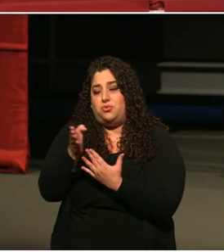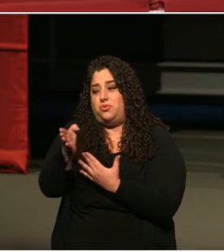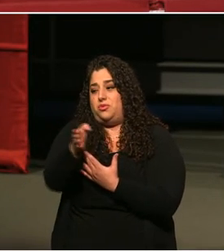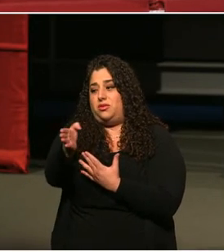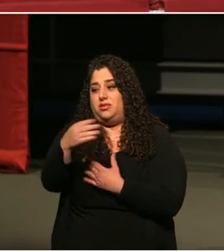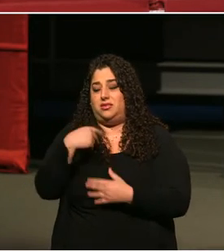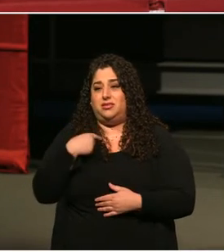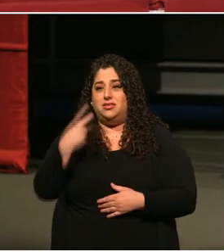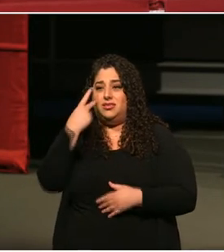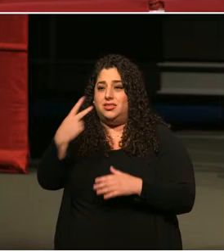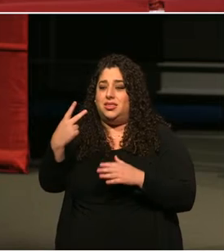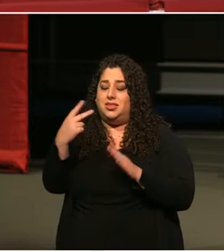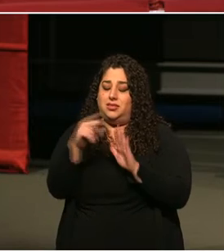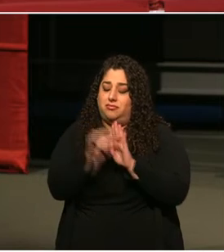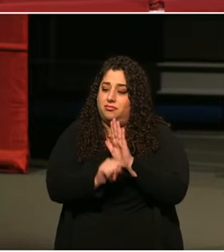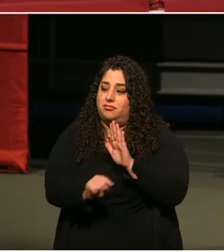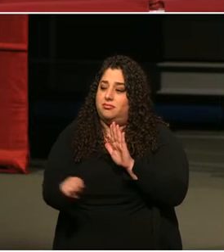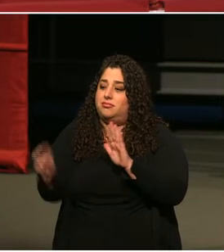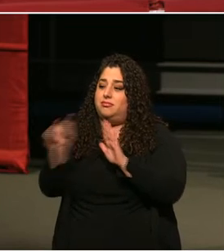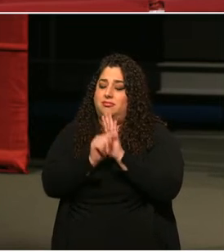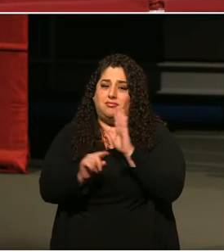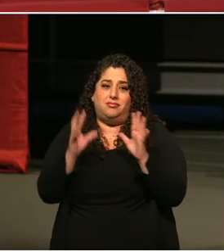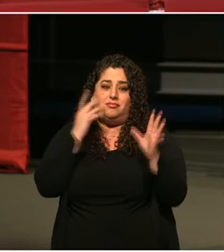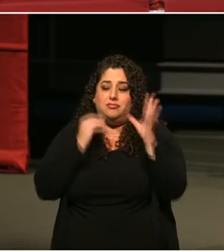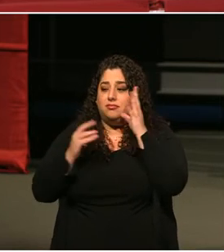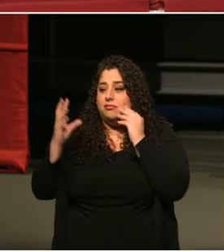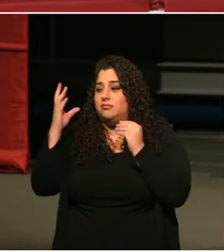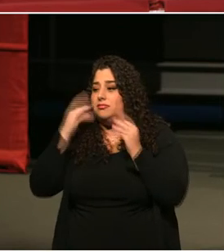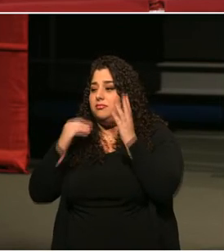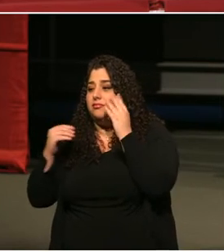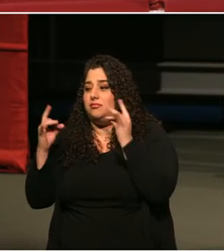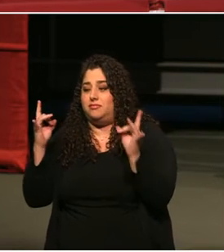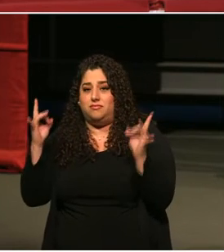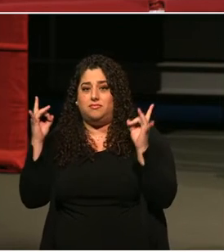people in this audience to stand.